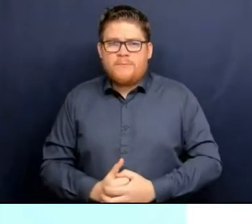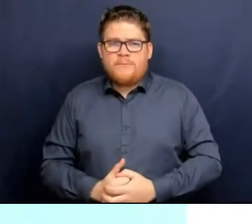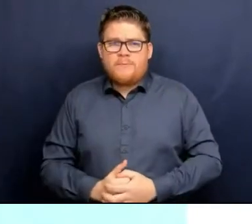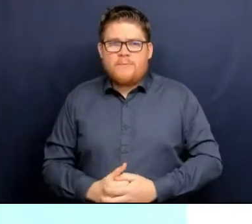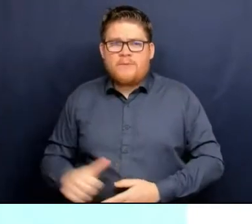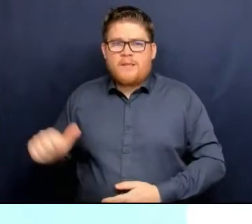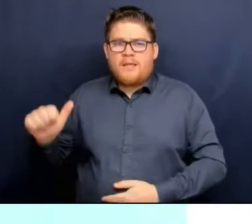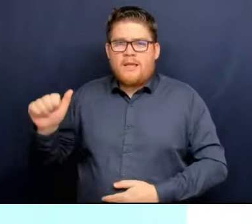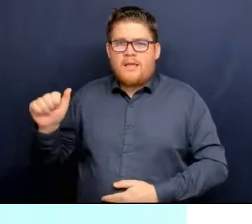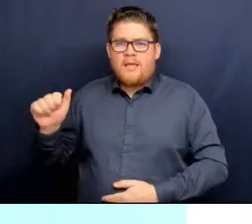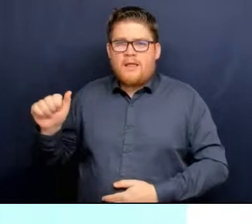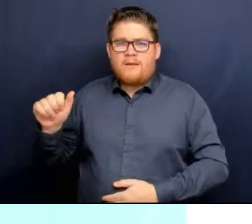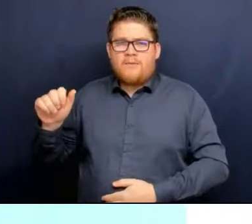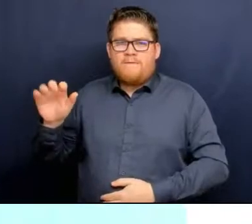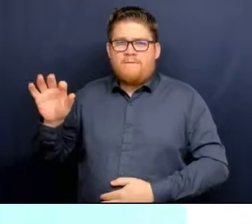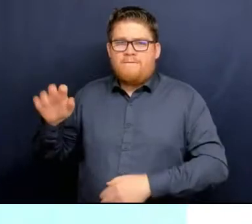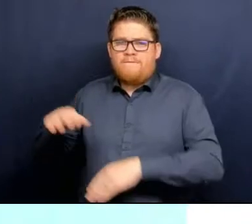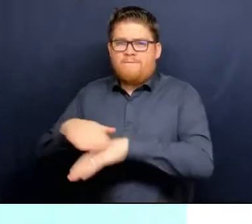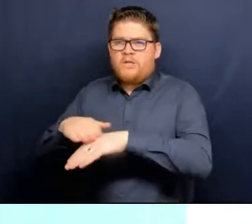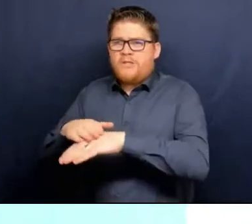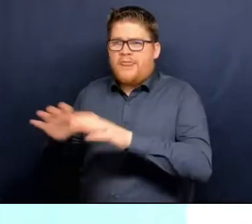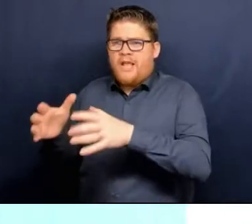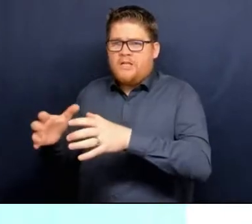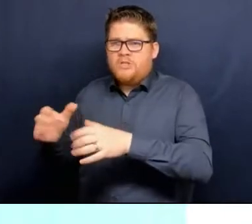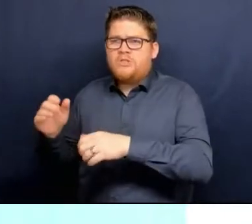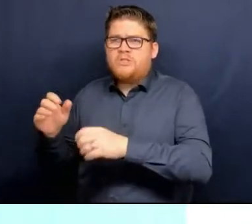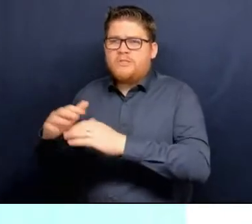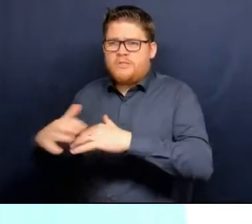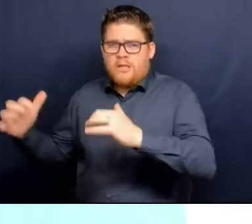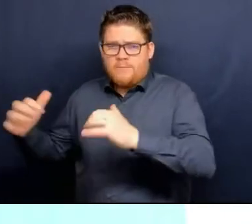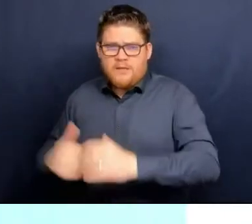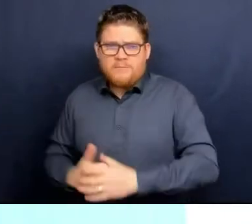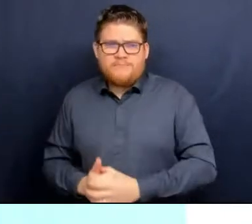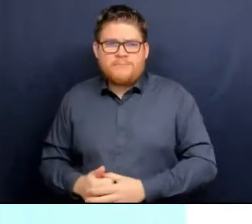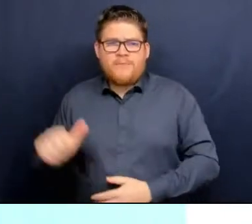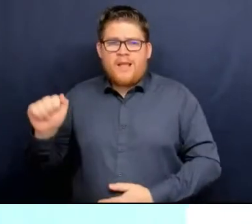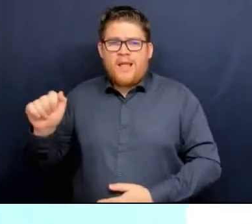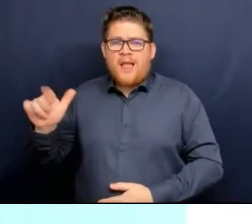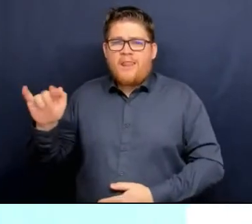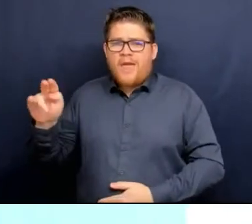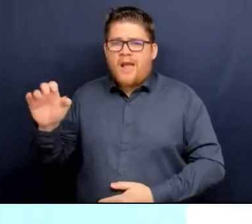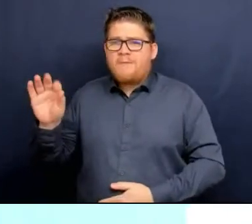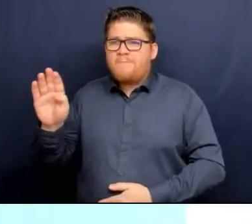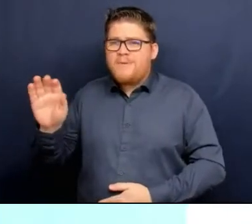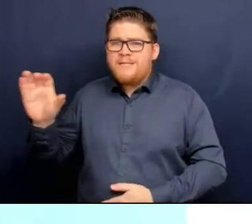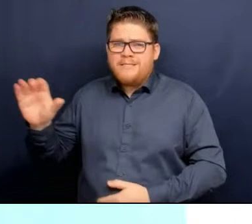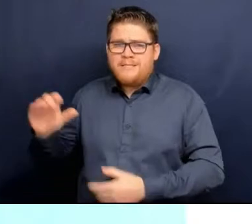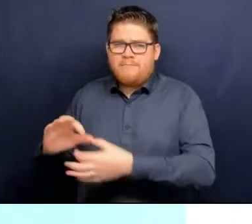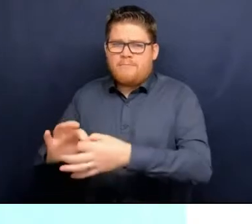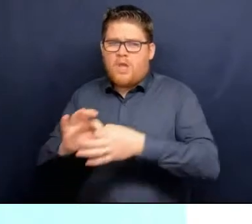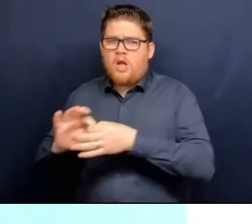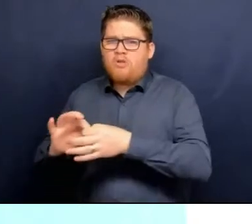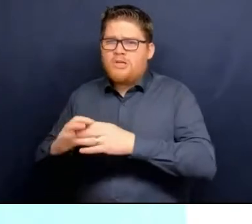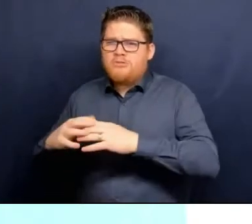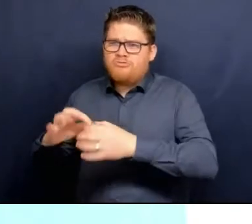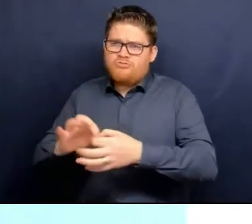Nation Justice Council. It's really an honor to be here today in the company of so